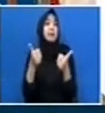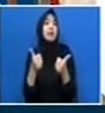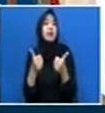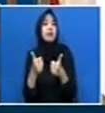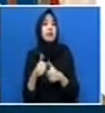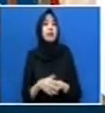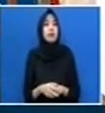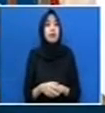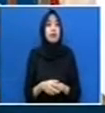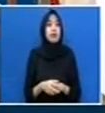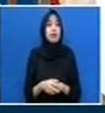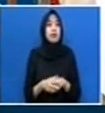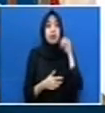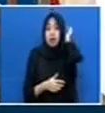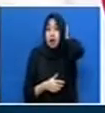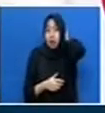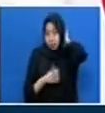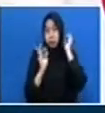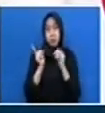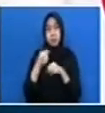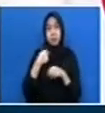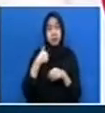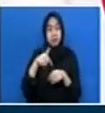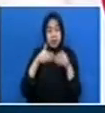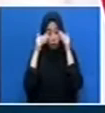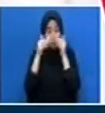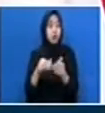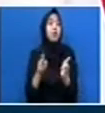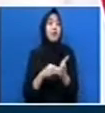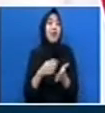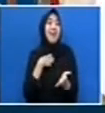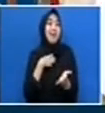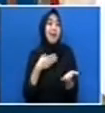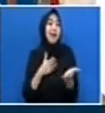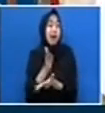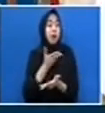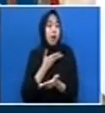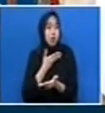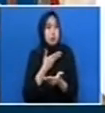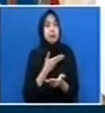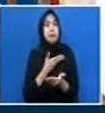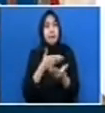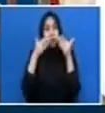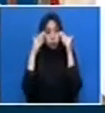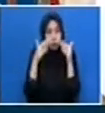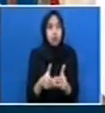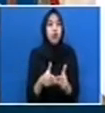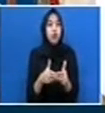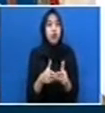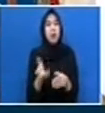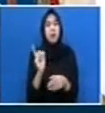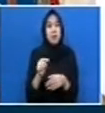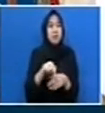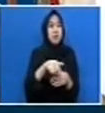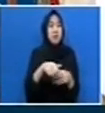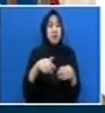Our greatest concern is for the human rights of the people in ASEAN. There have many people have been arbitrarily detained,